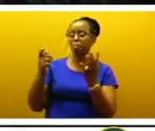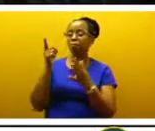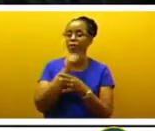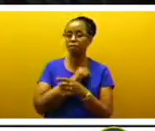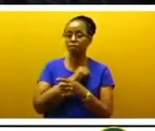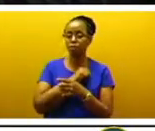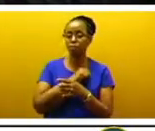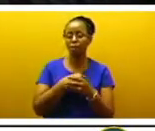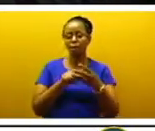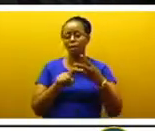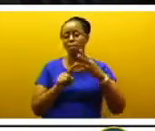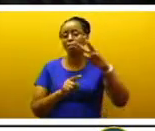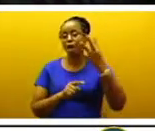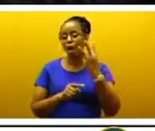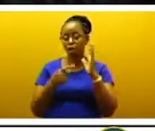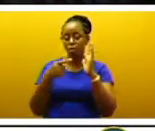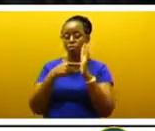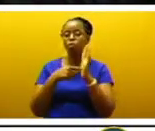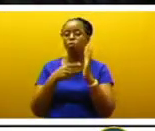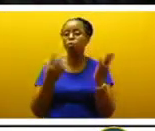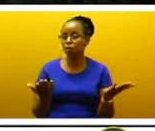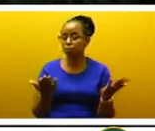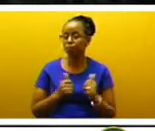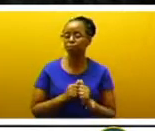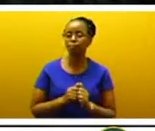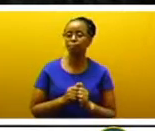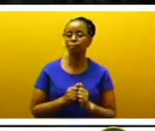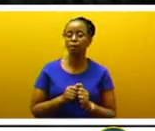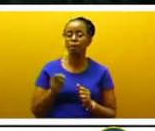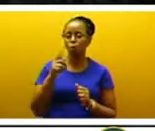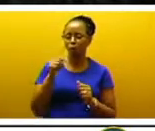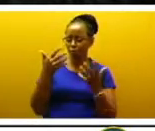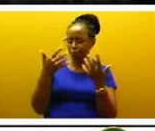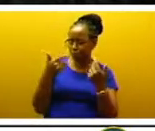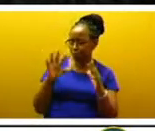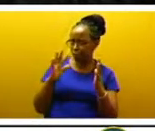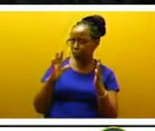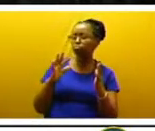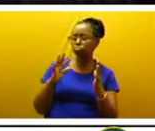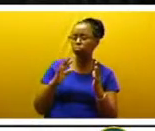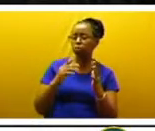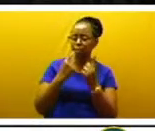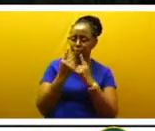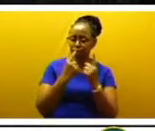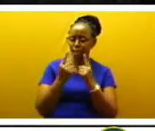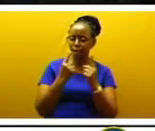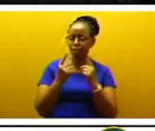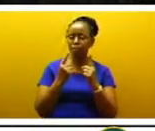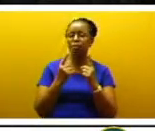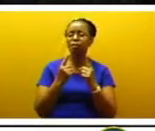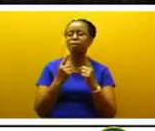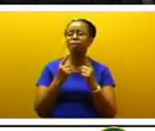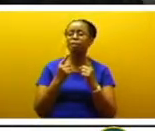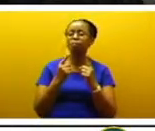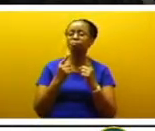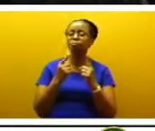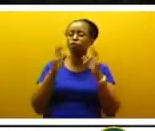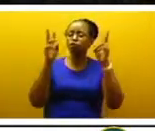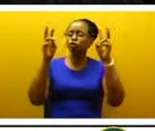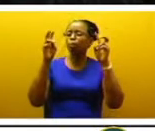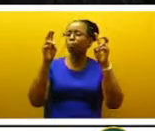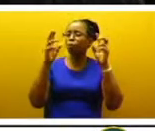the third one. We talked about the issue of effective control. If